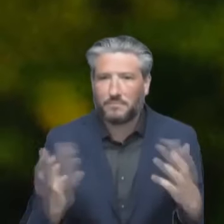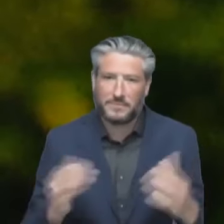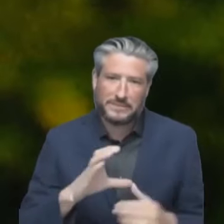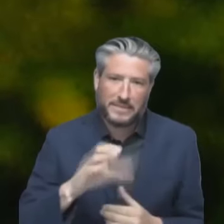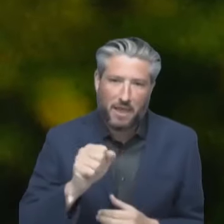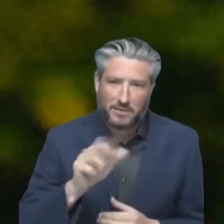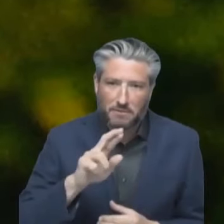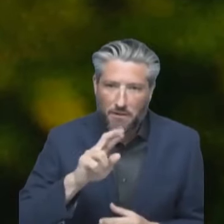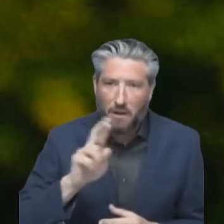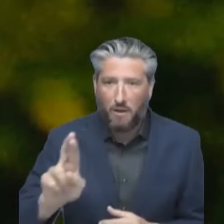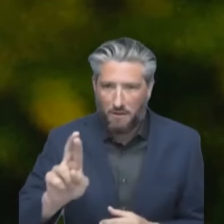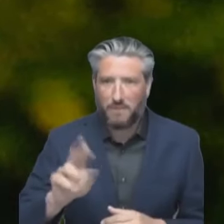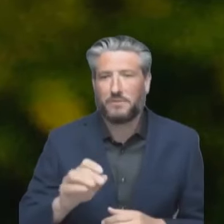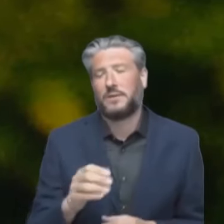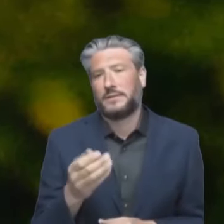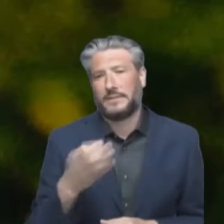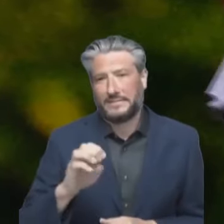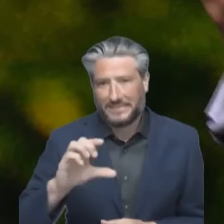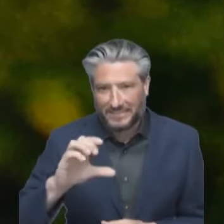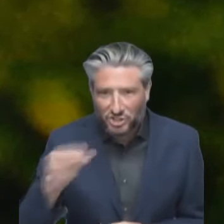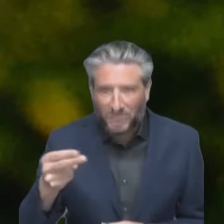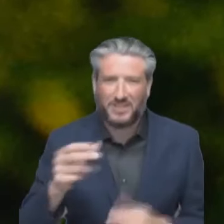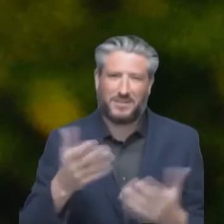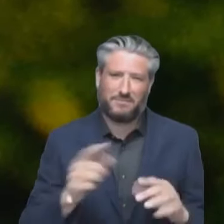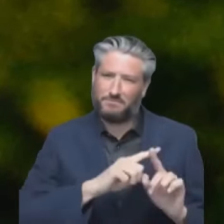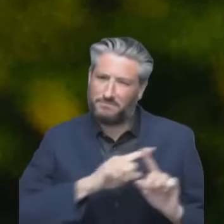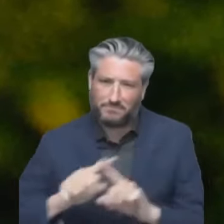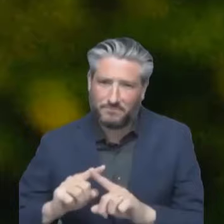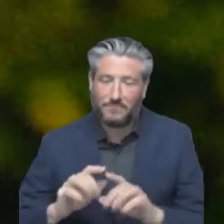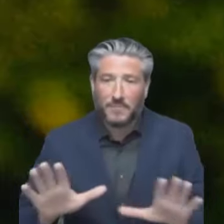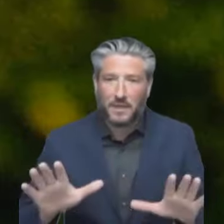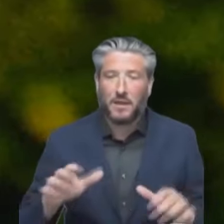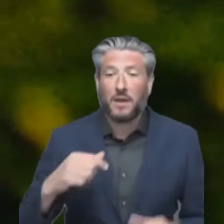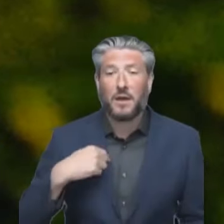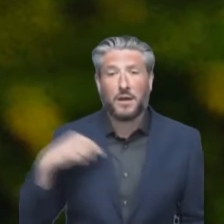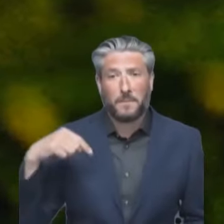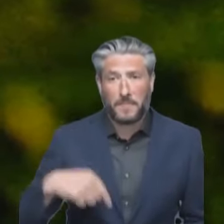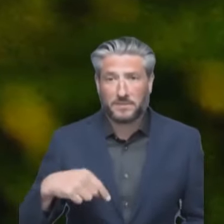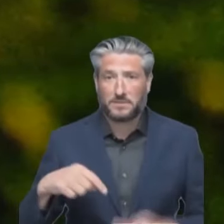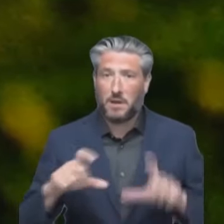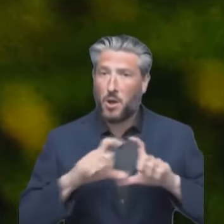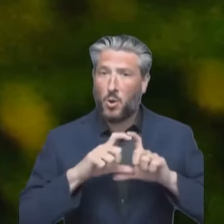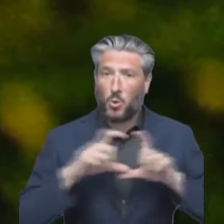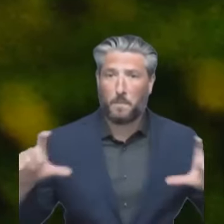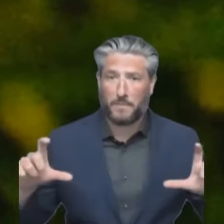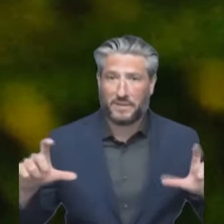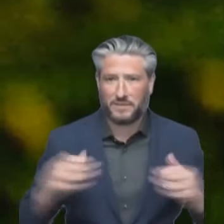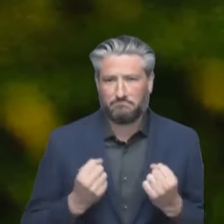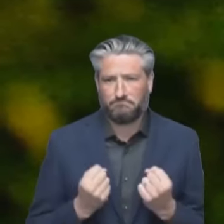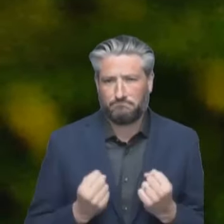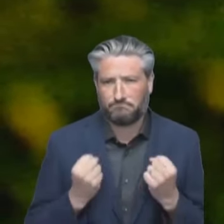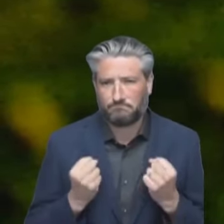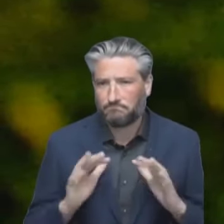to create value and performance. The strength of a company, of its long-term dynamic, its